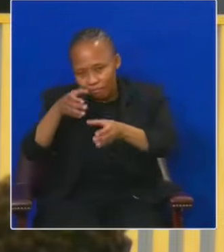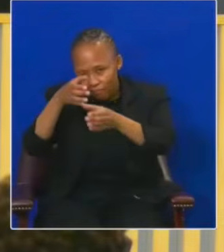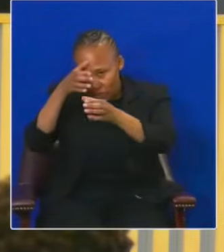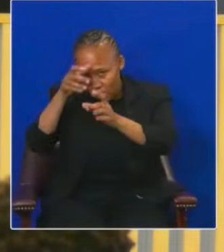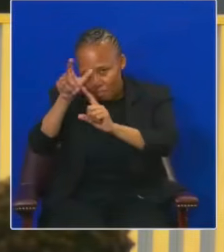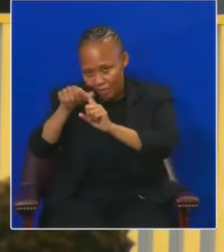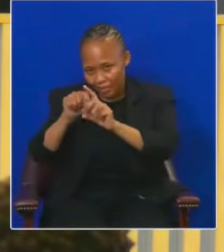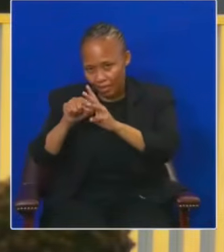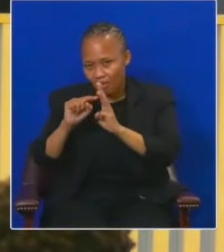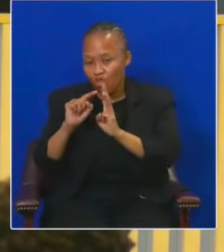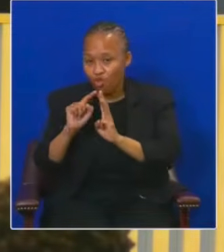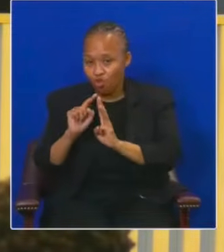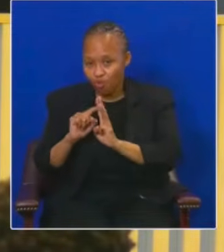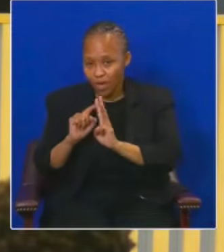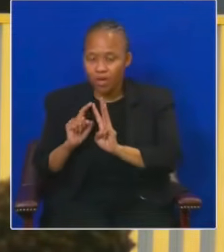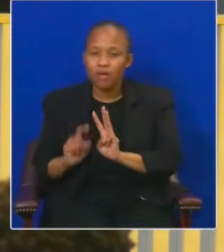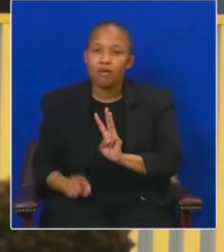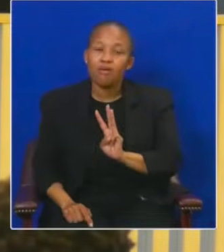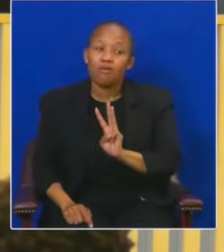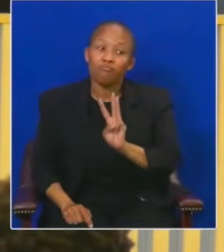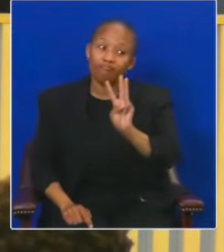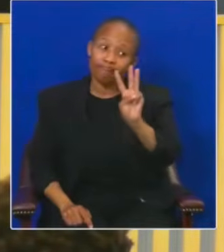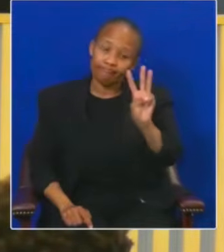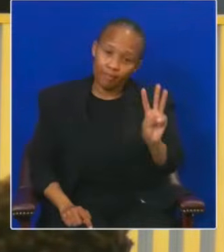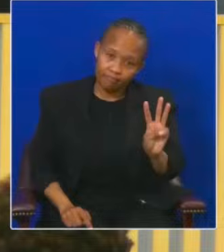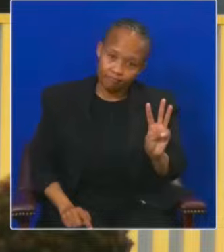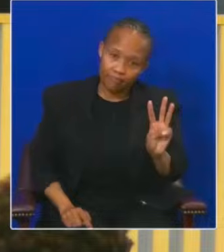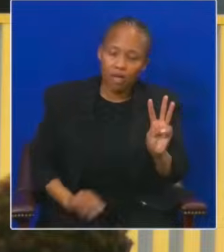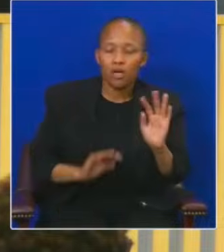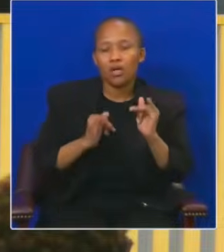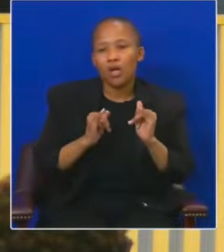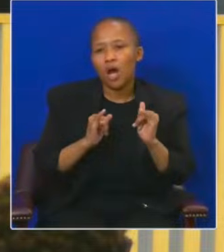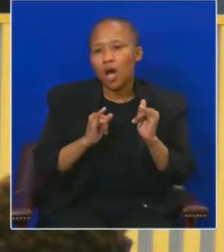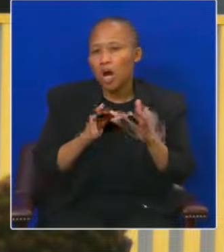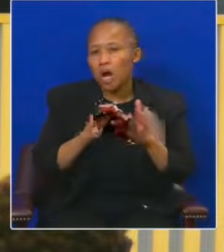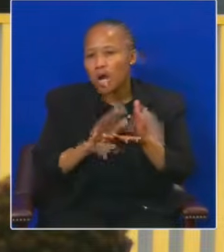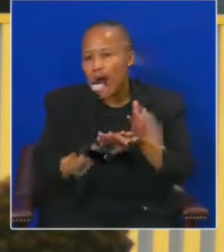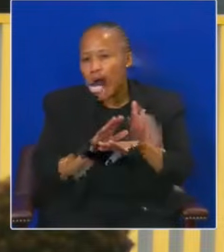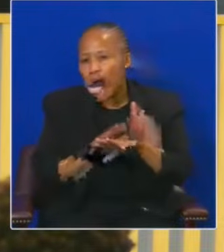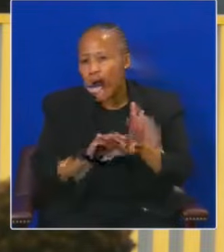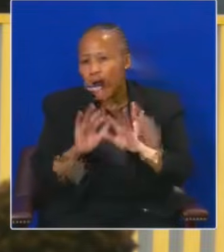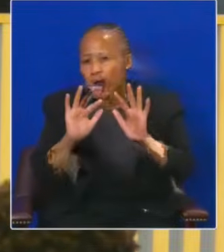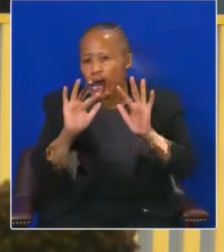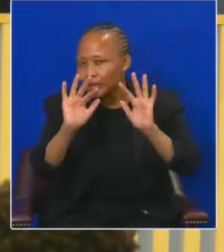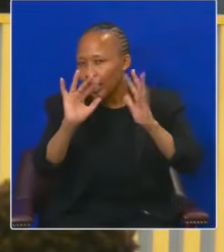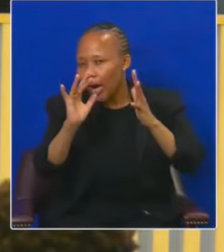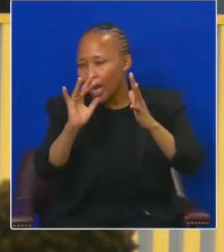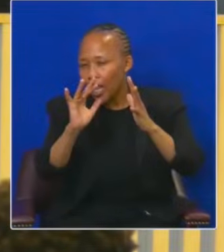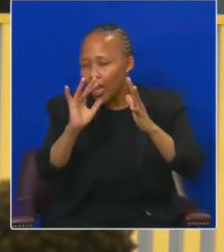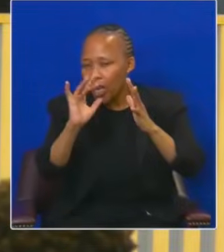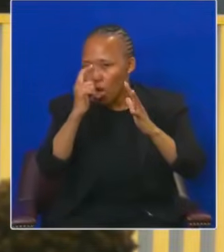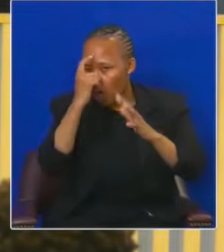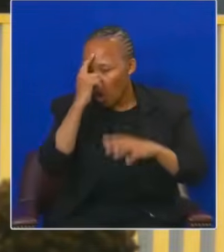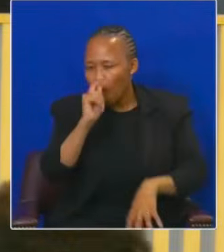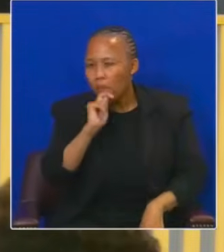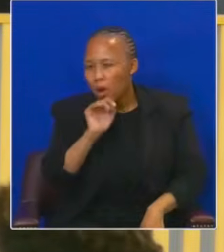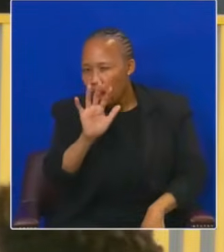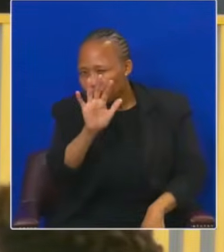And we arrived at the offices around 10 o'clock in the morning on that day.